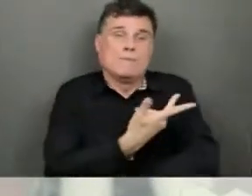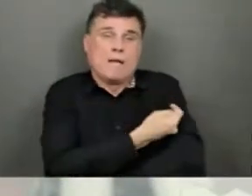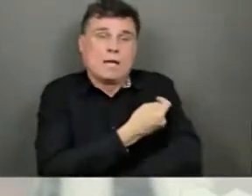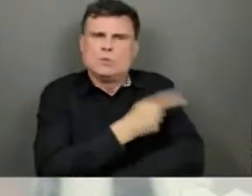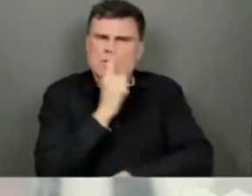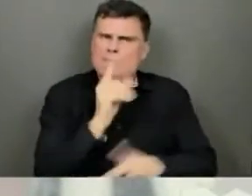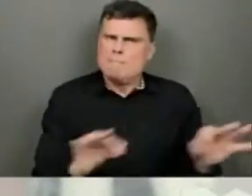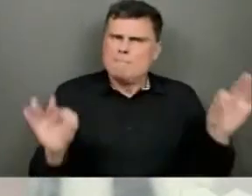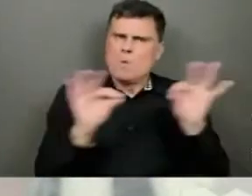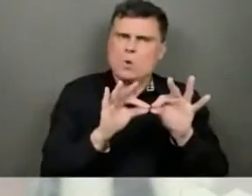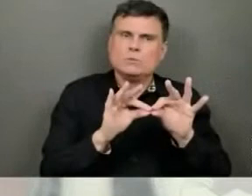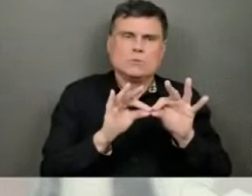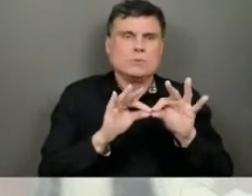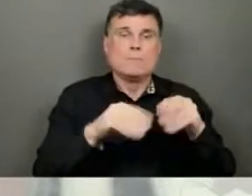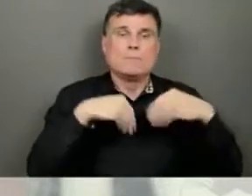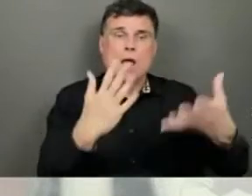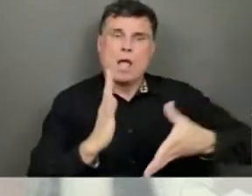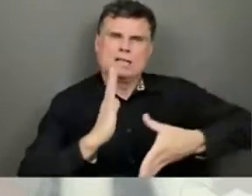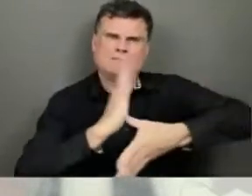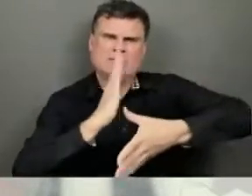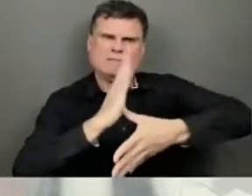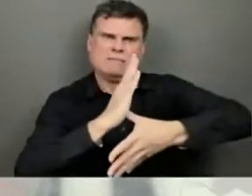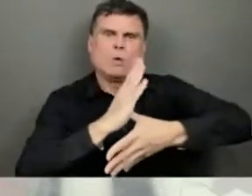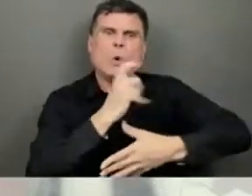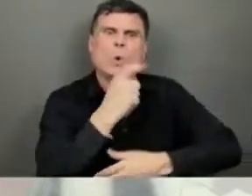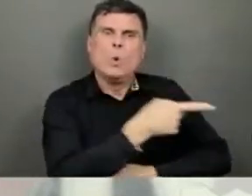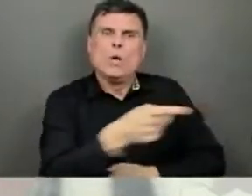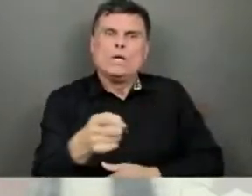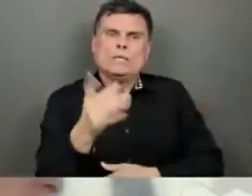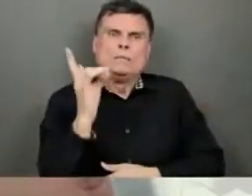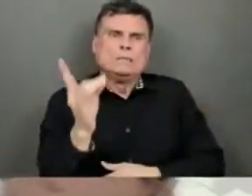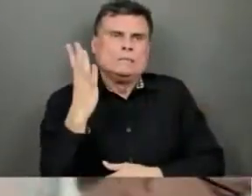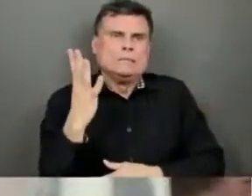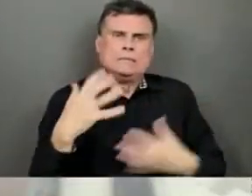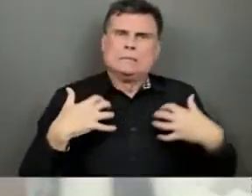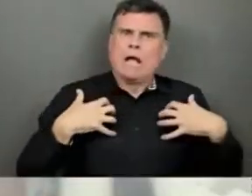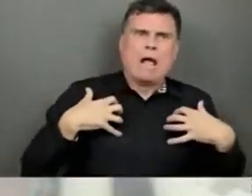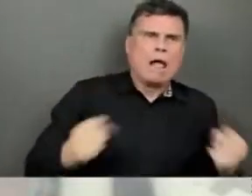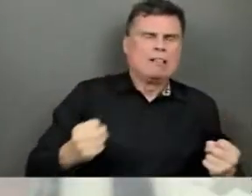to COVID-19. My honor to introduce Dr. Bonnie Henry.